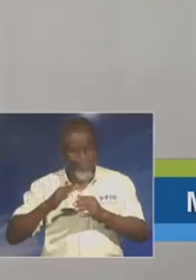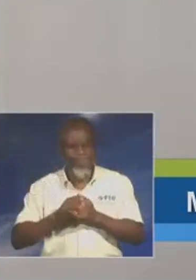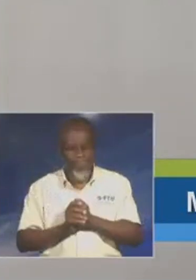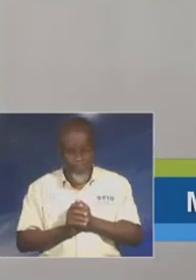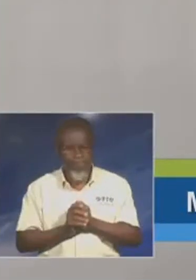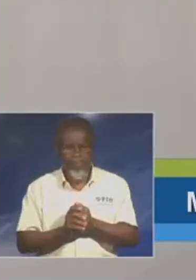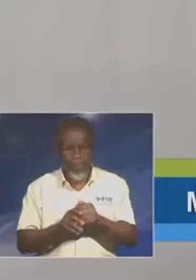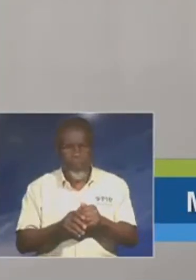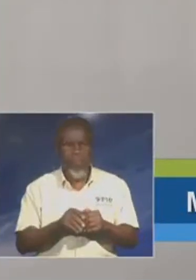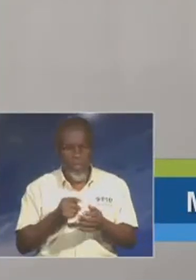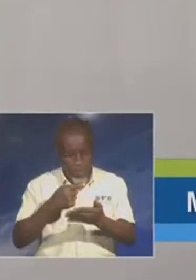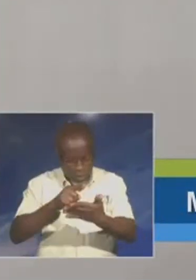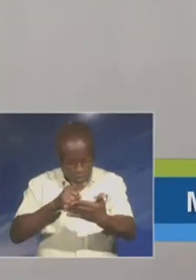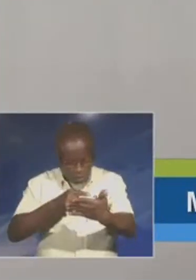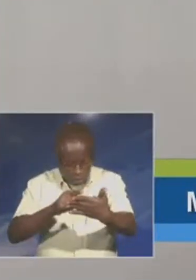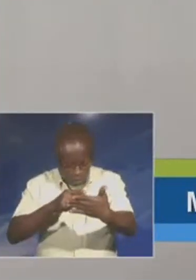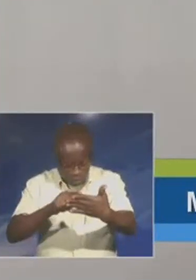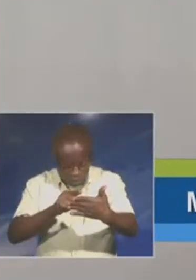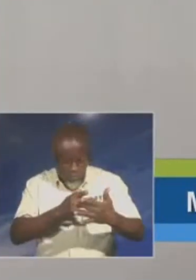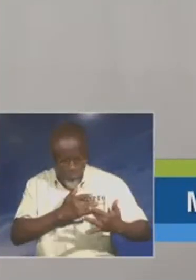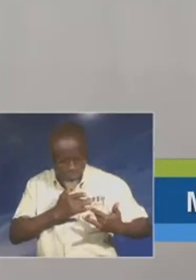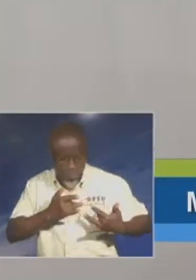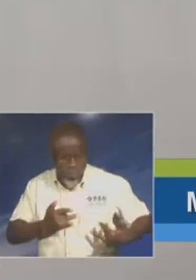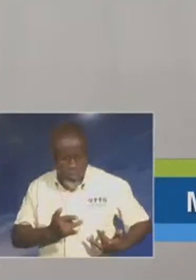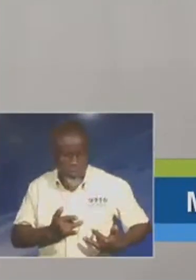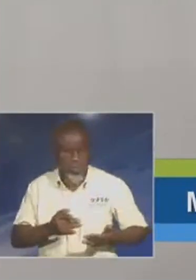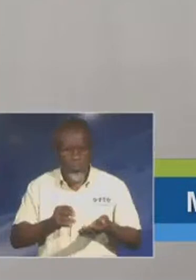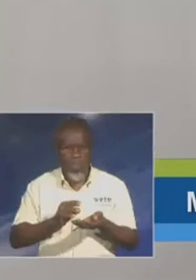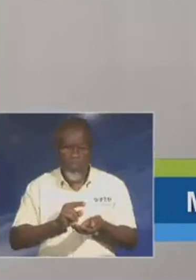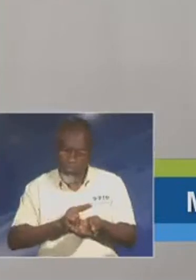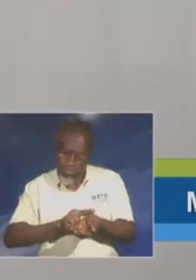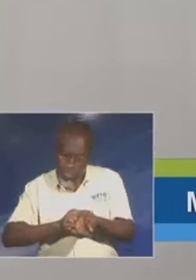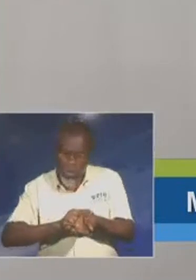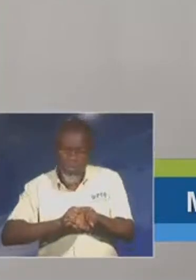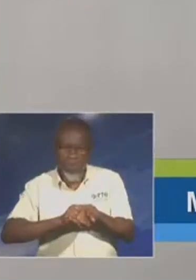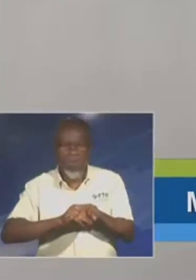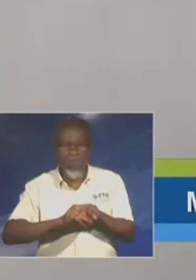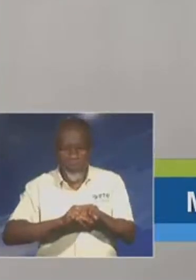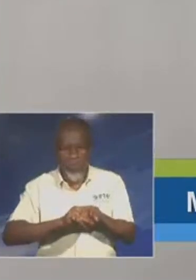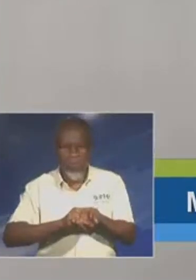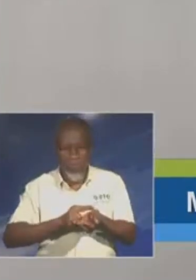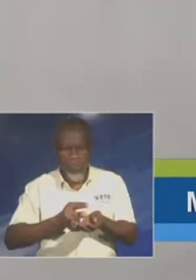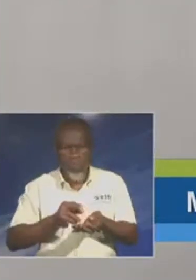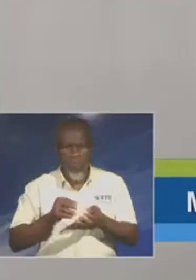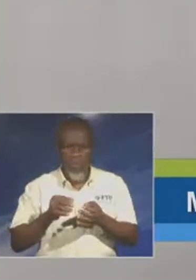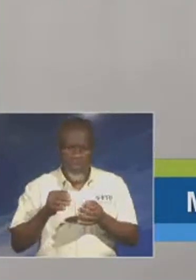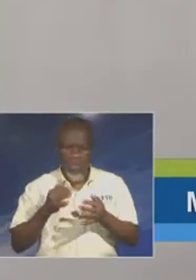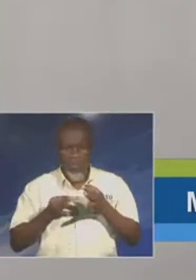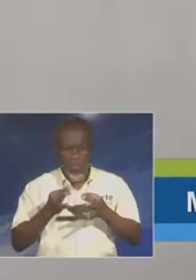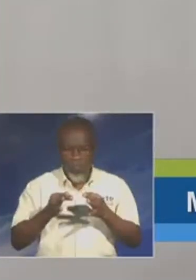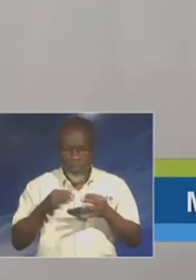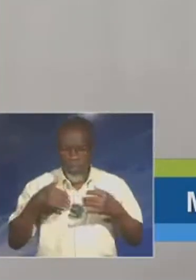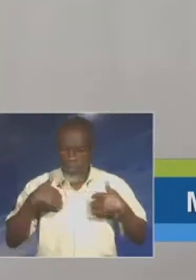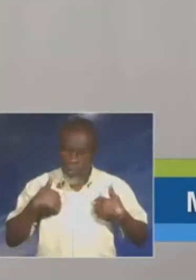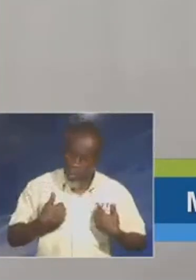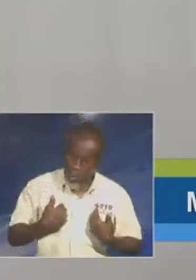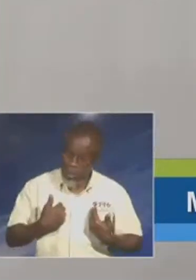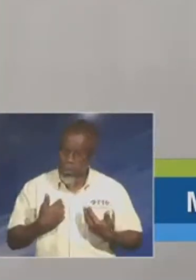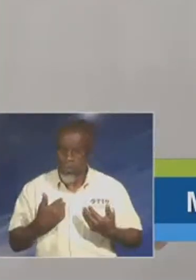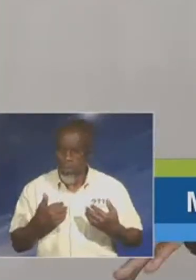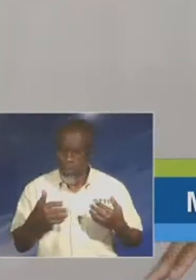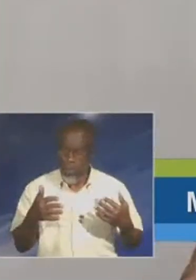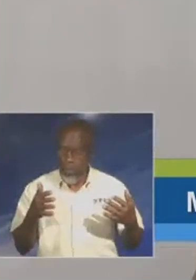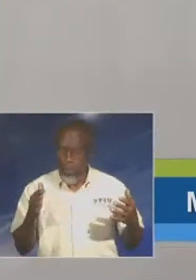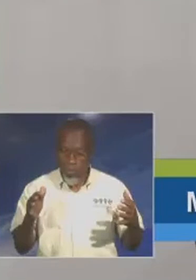rate, respiratory rate, your oxygen saturation level, how you're feeling in terms of lethargy, etc. And if you find